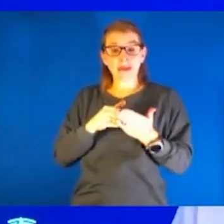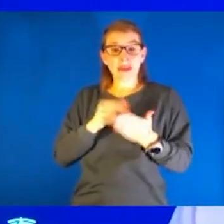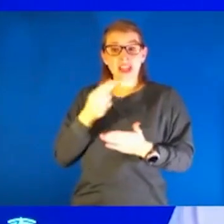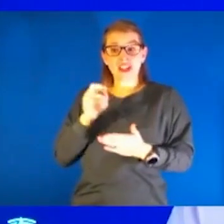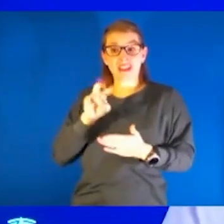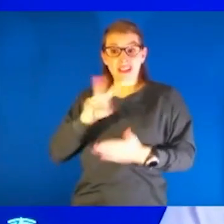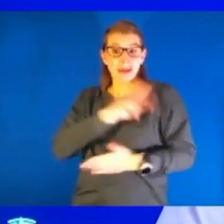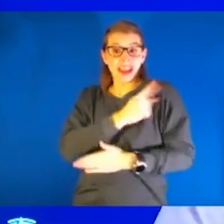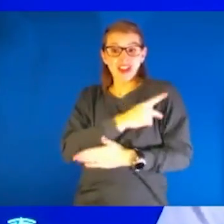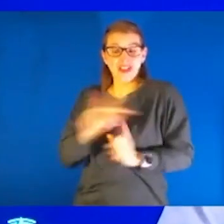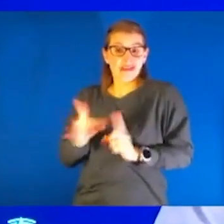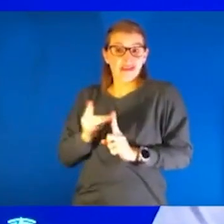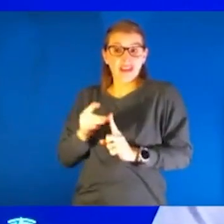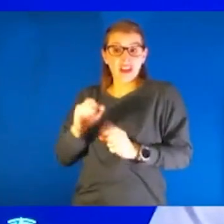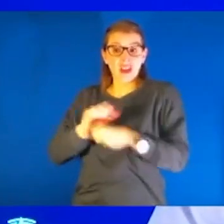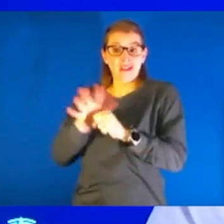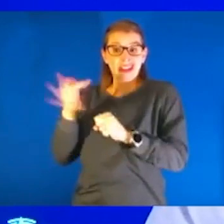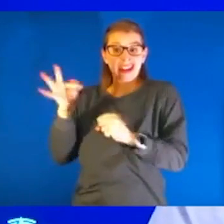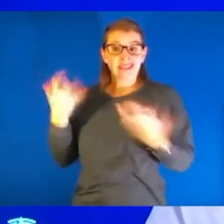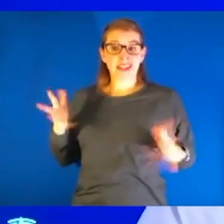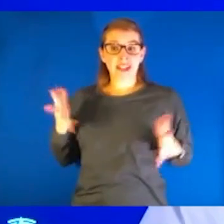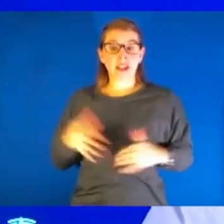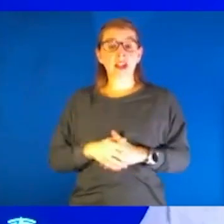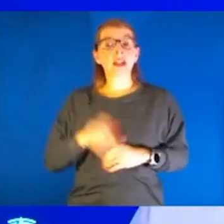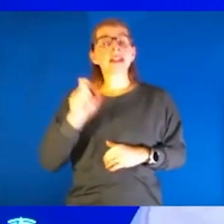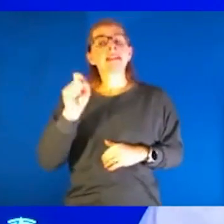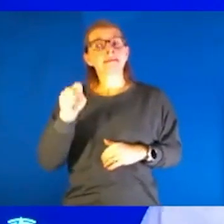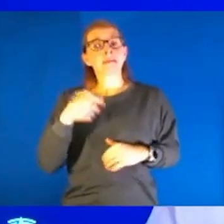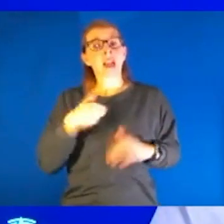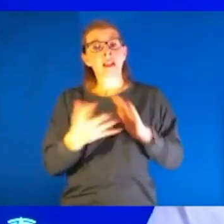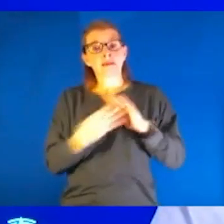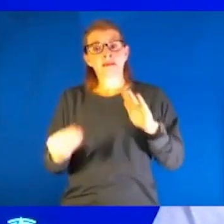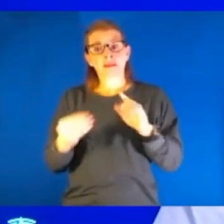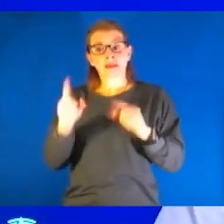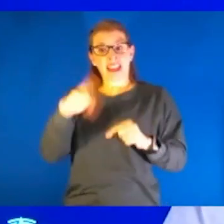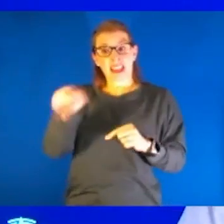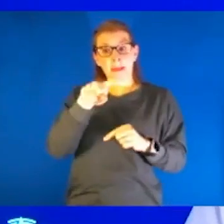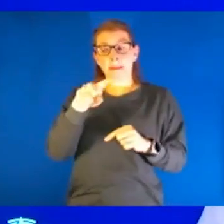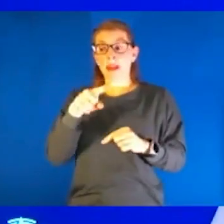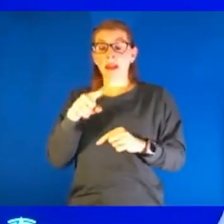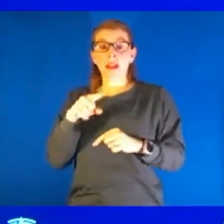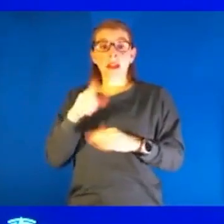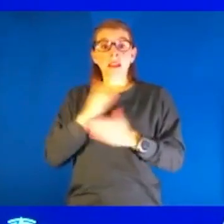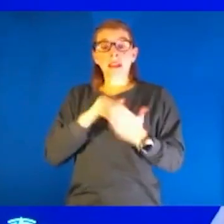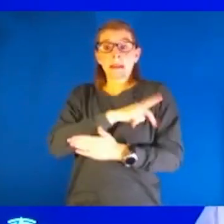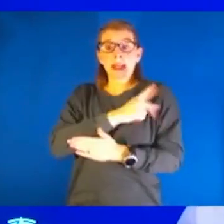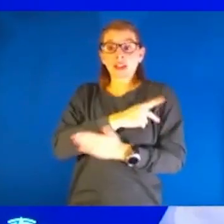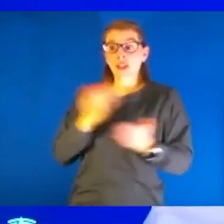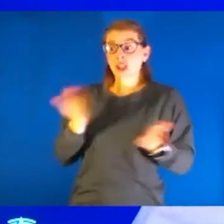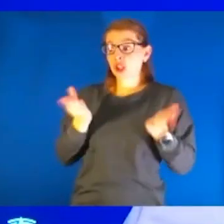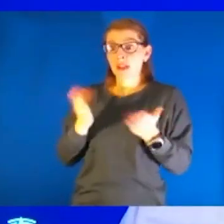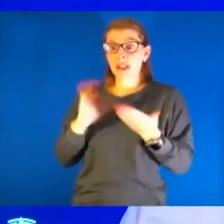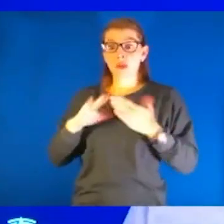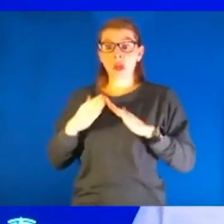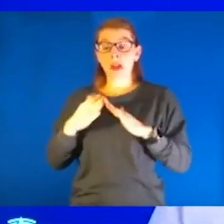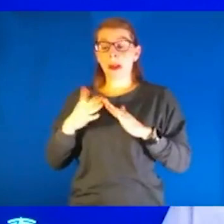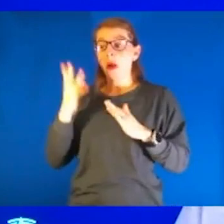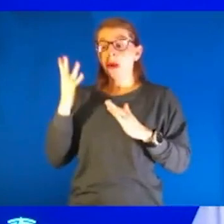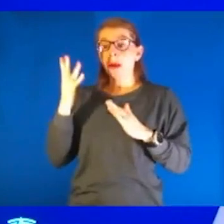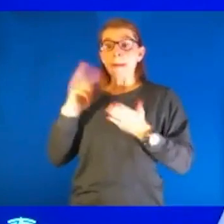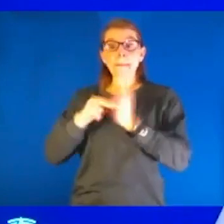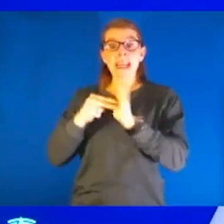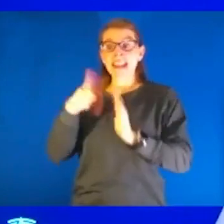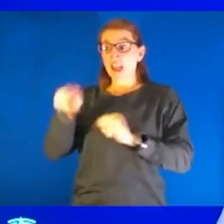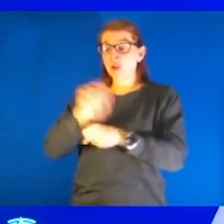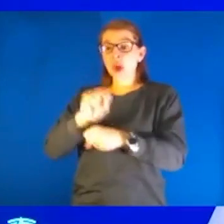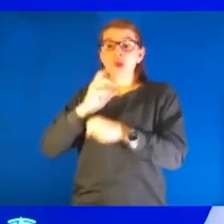we have patients who are in the service community, whether it's waiting tables or working at libraries or other